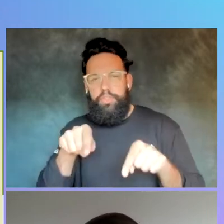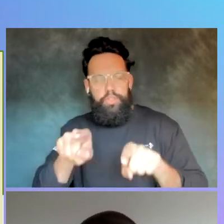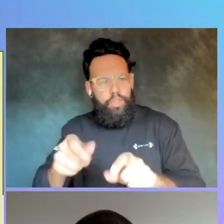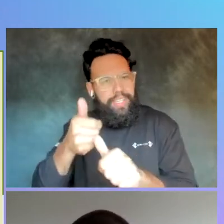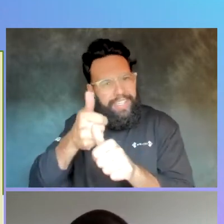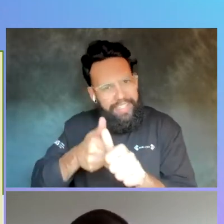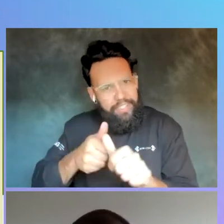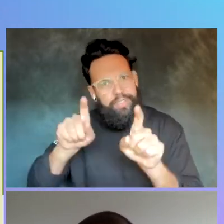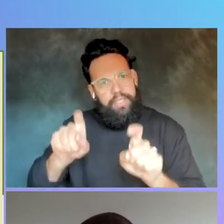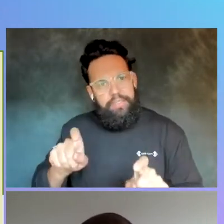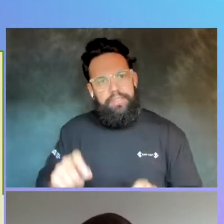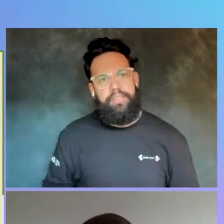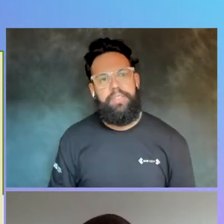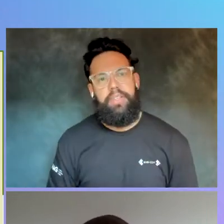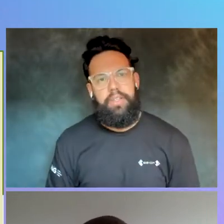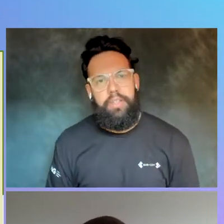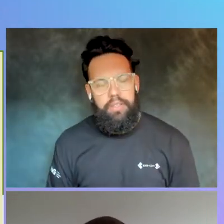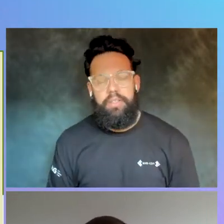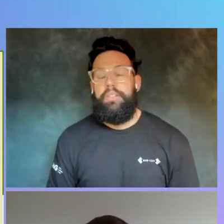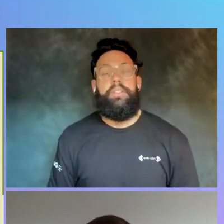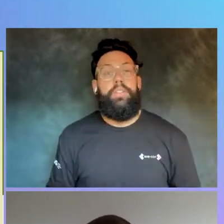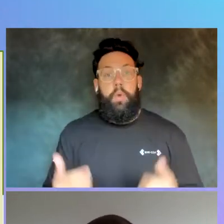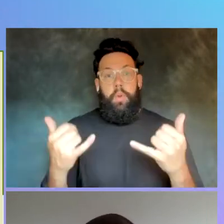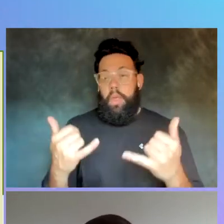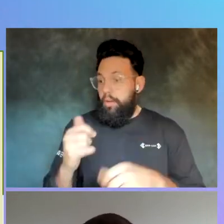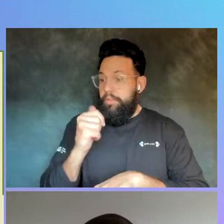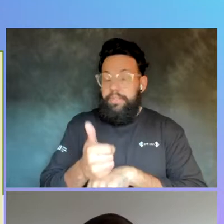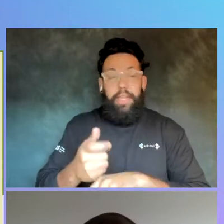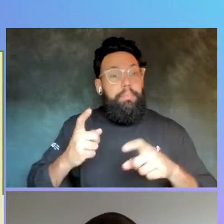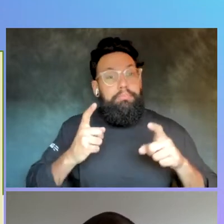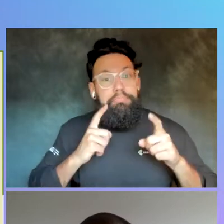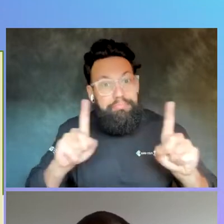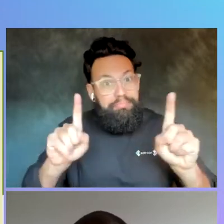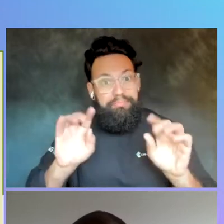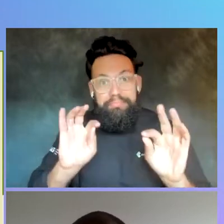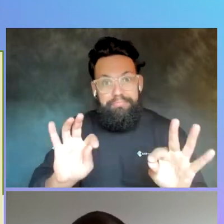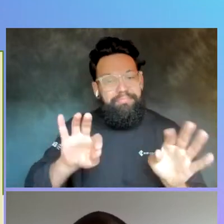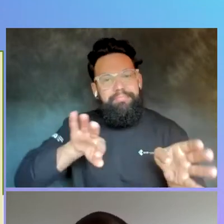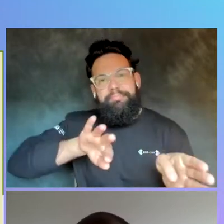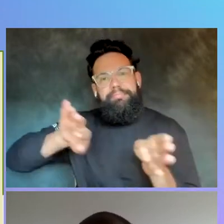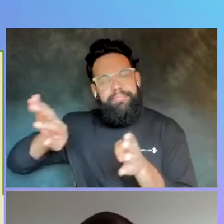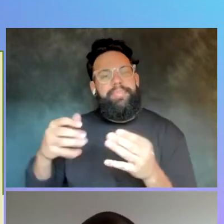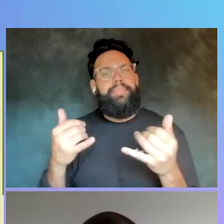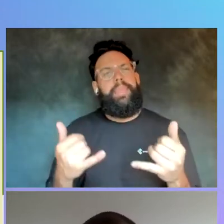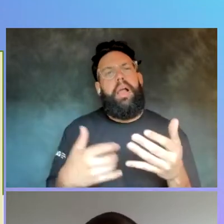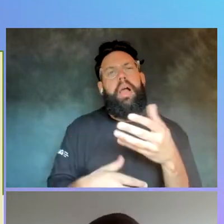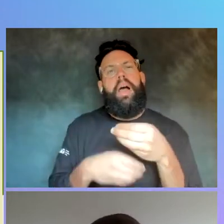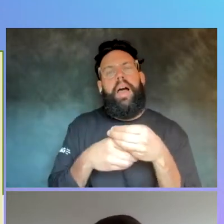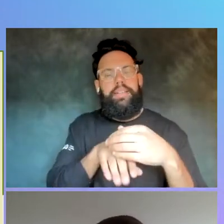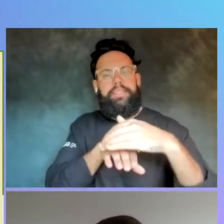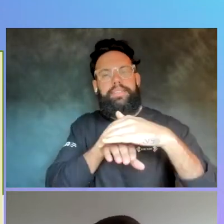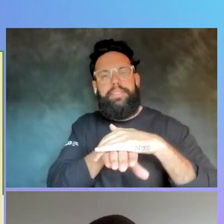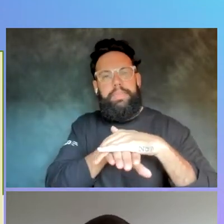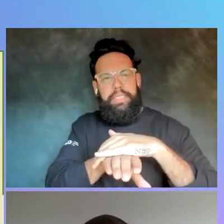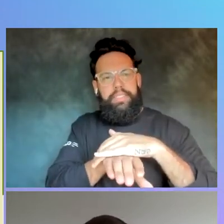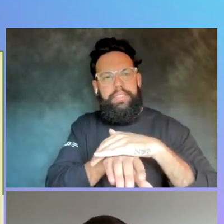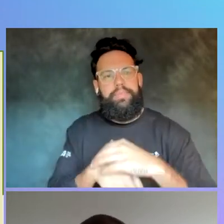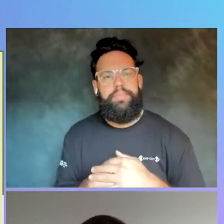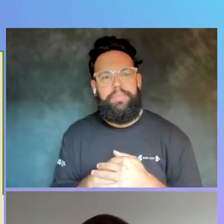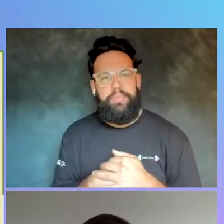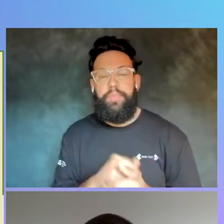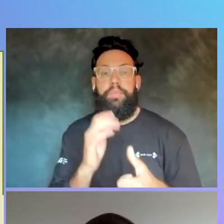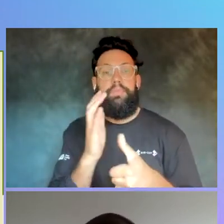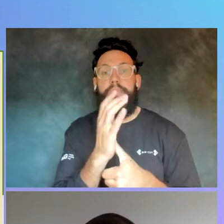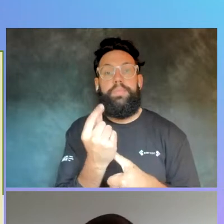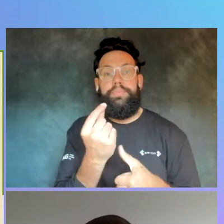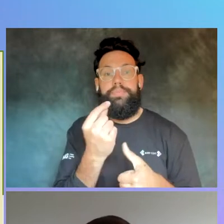With Cypress setup, now we are adding the accessibility part to it. So installing the